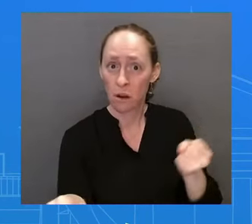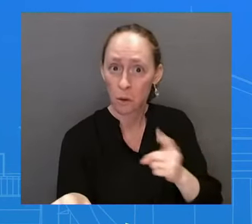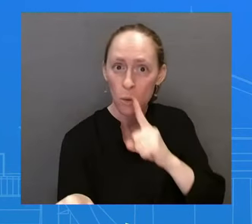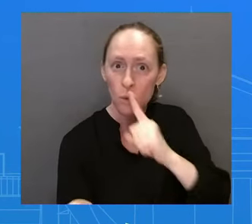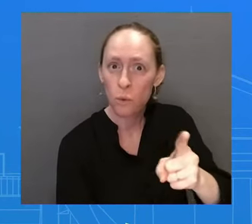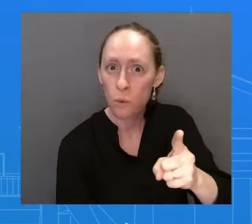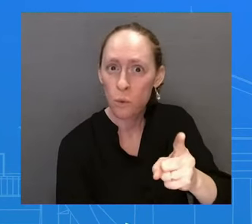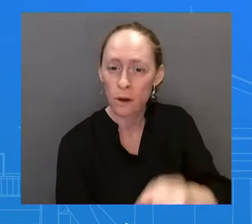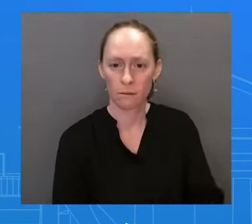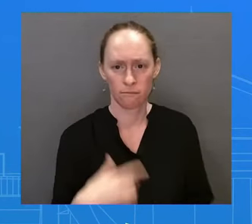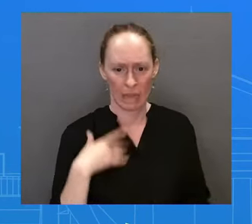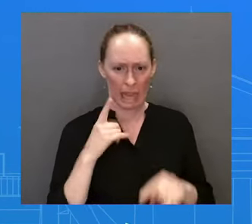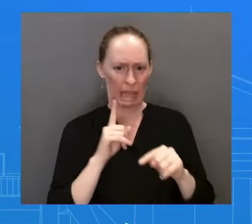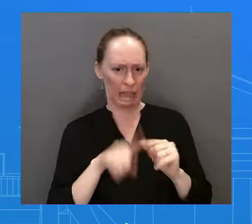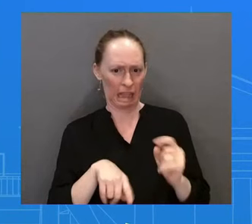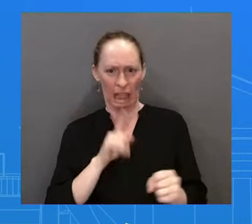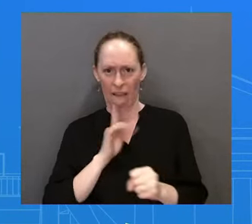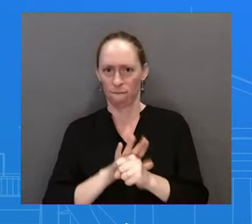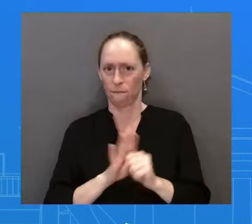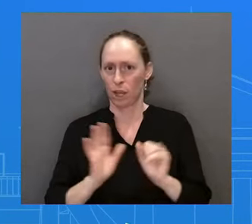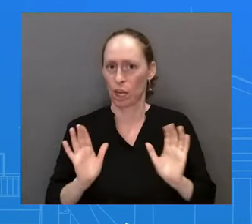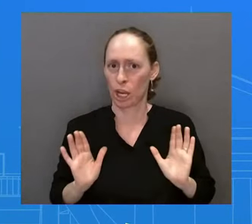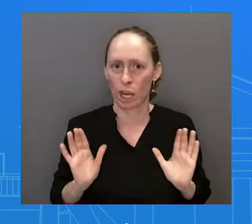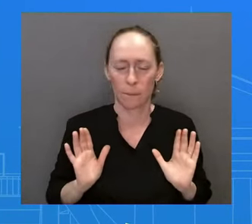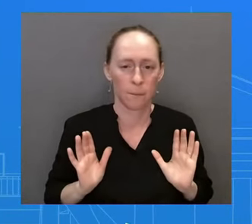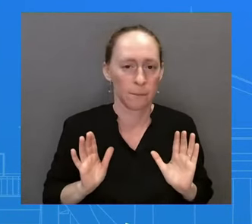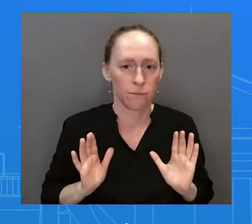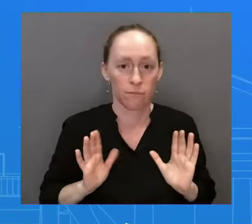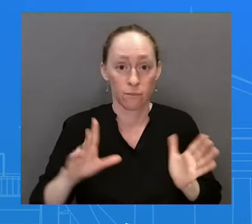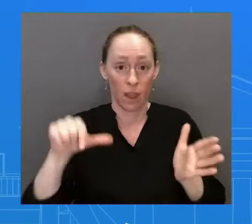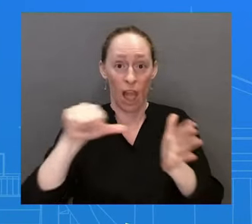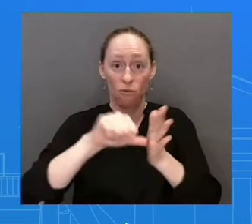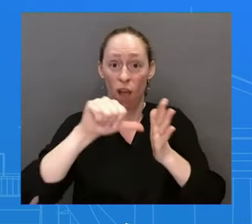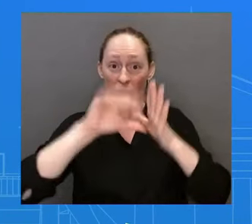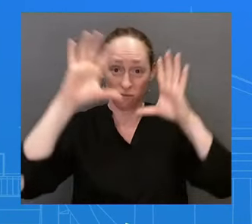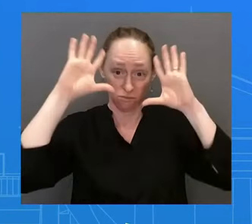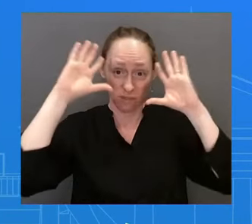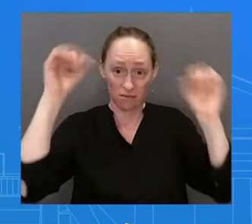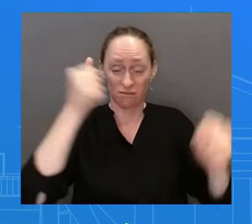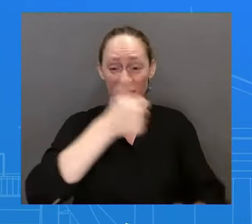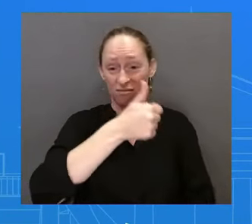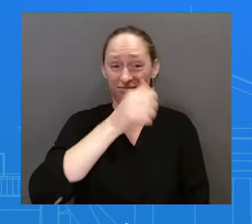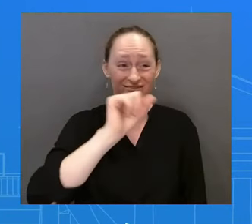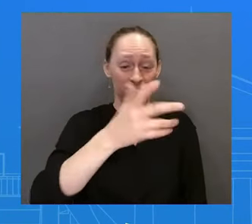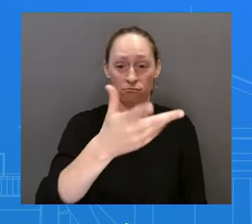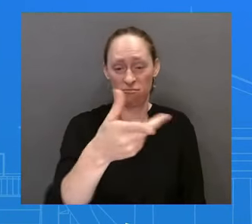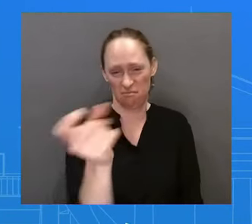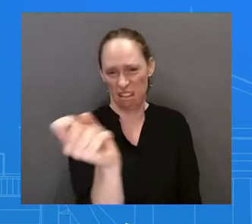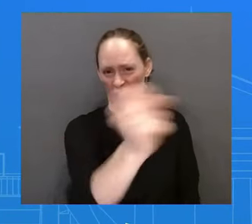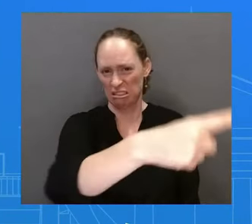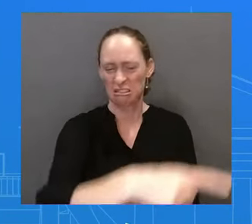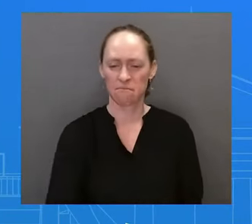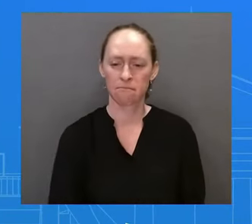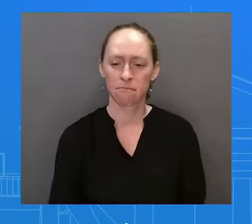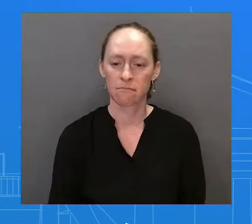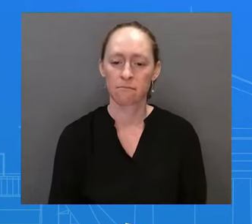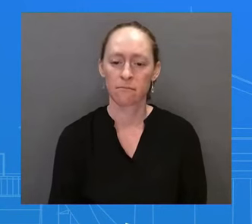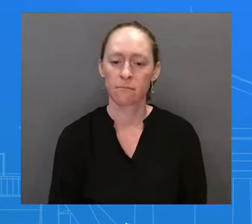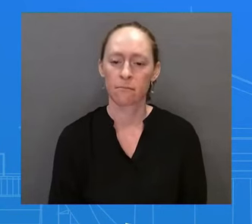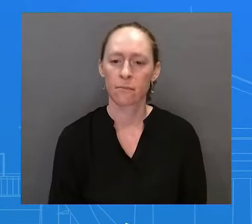speak for their travel habits and their agenda. We don't ask countries in this hemisphere or any